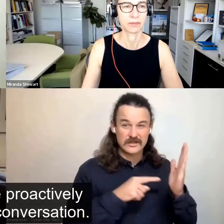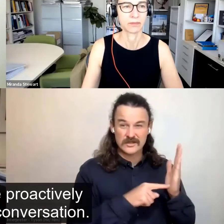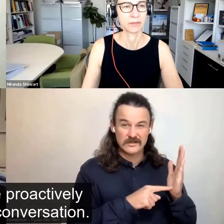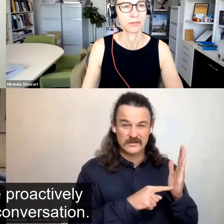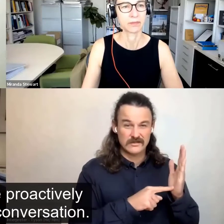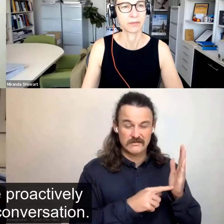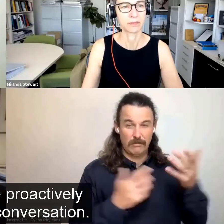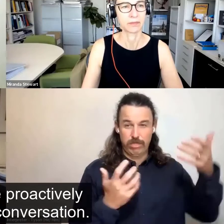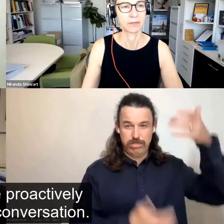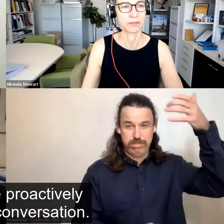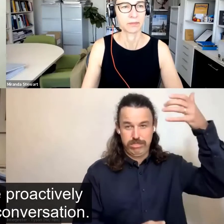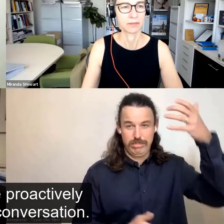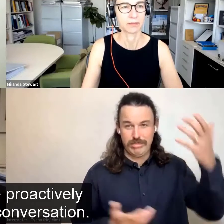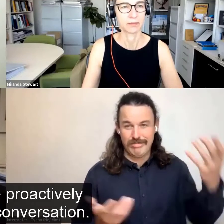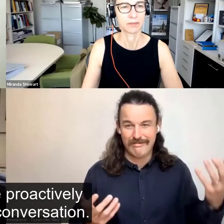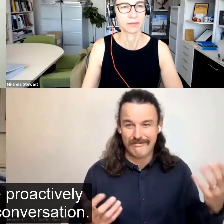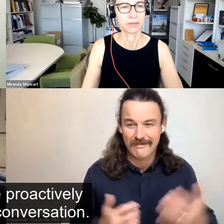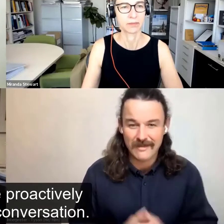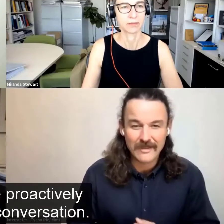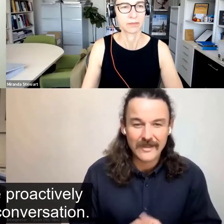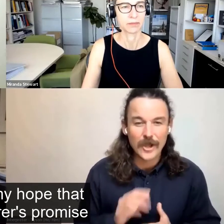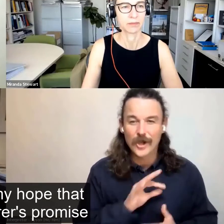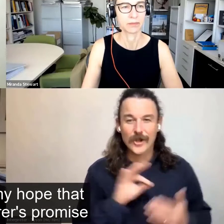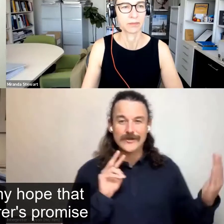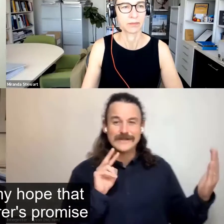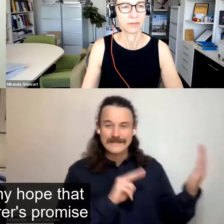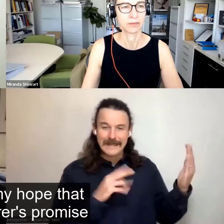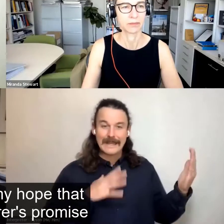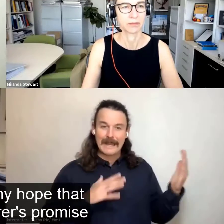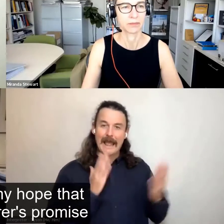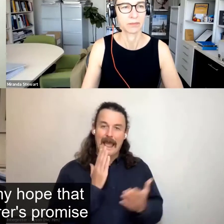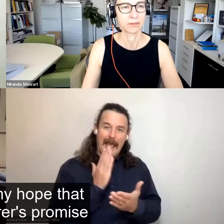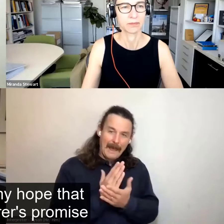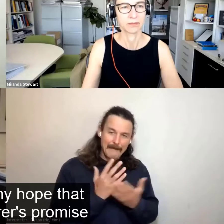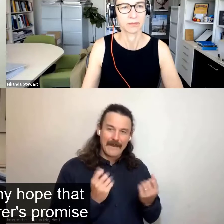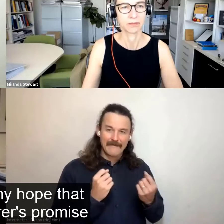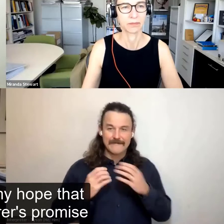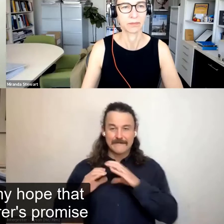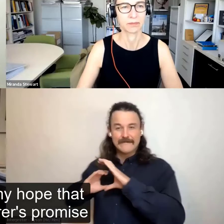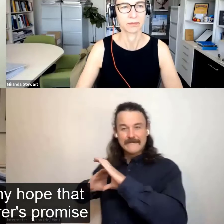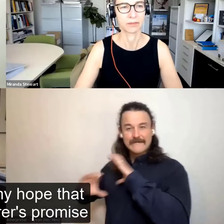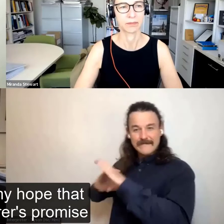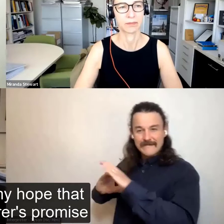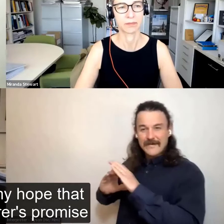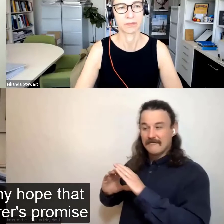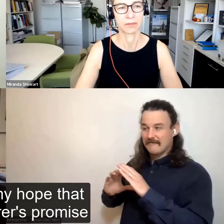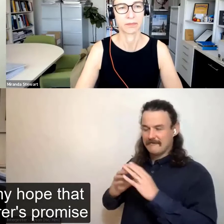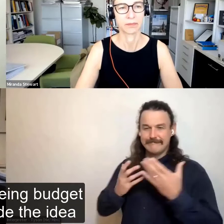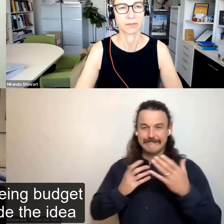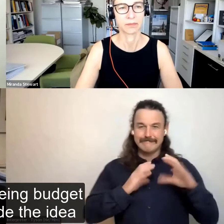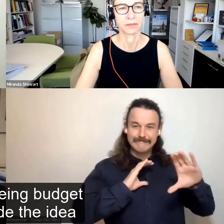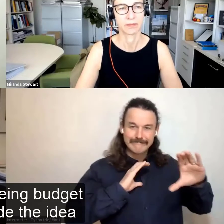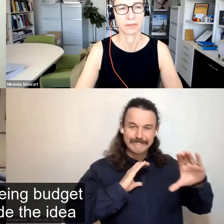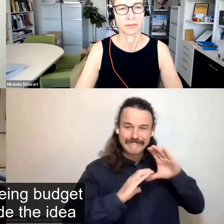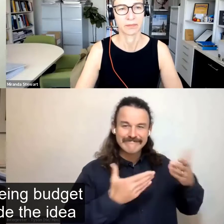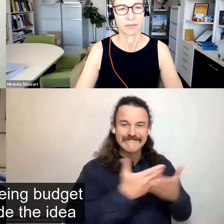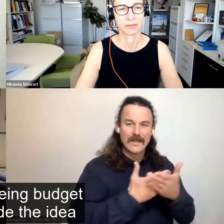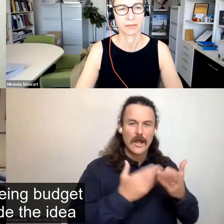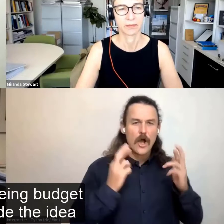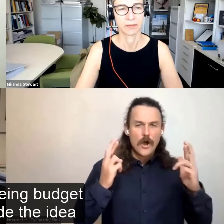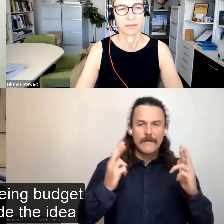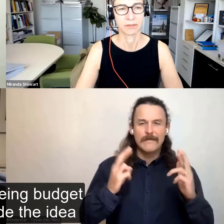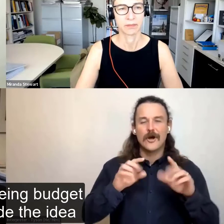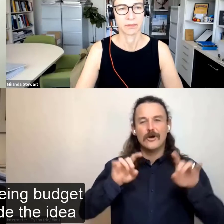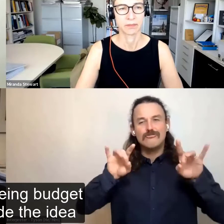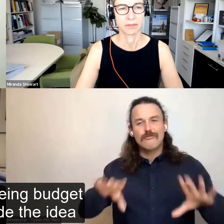we proactively have that conversation. And it is my hope that the Treasurer's promise of a well-being